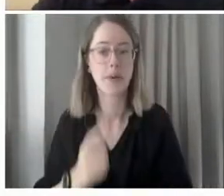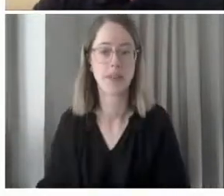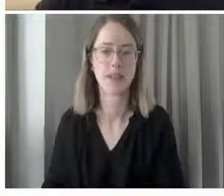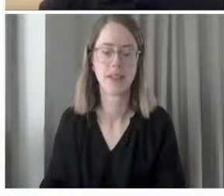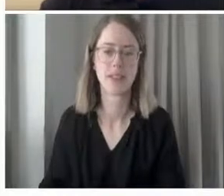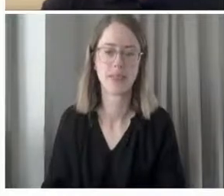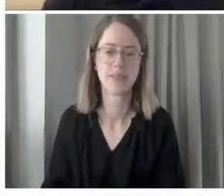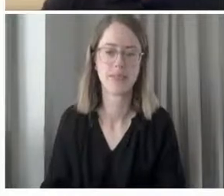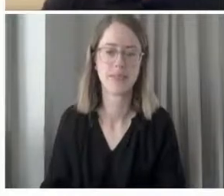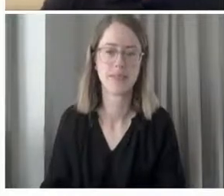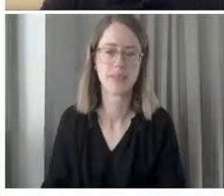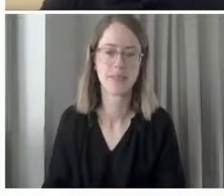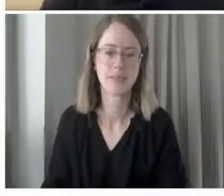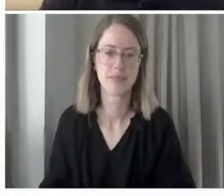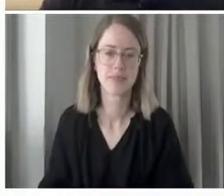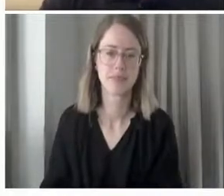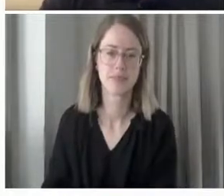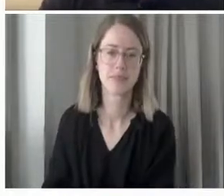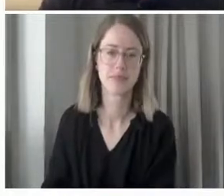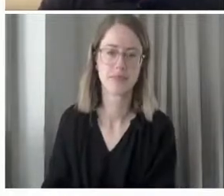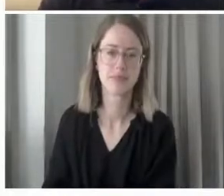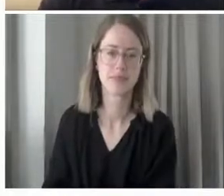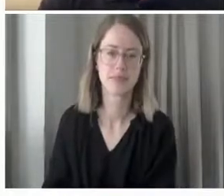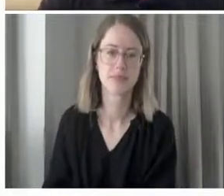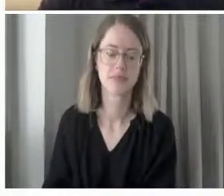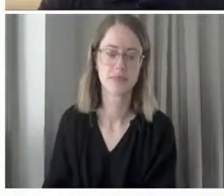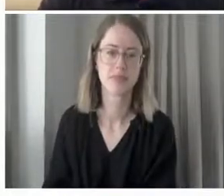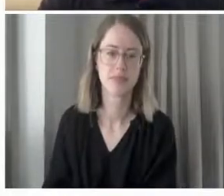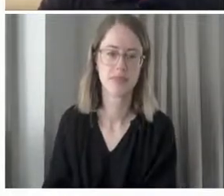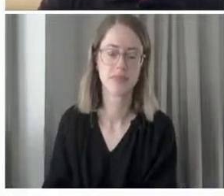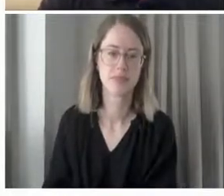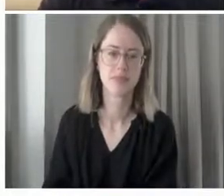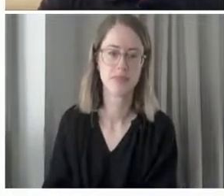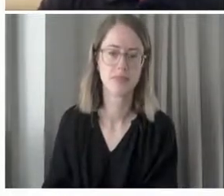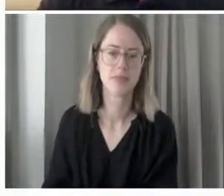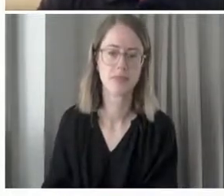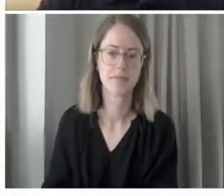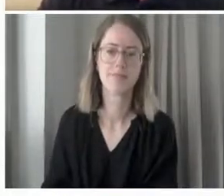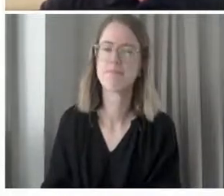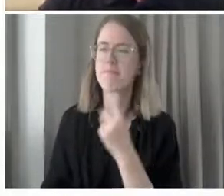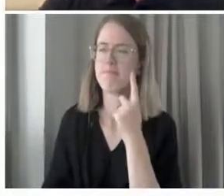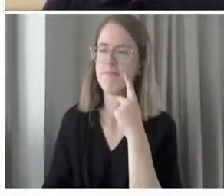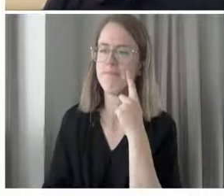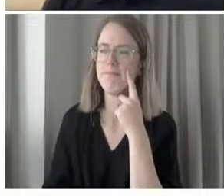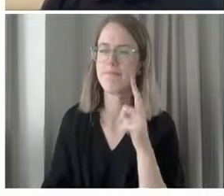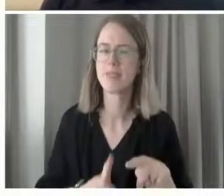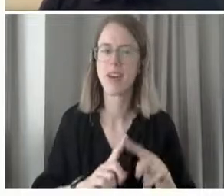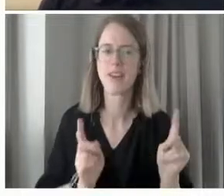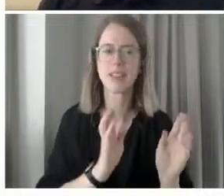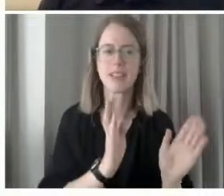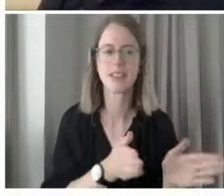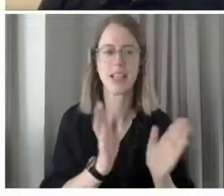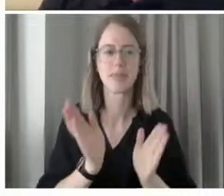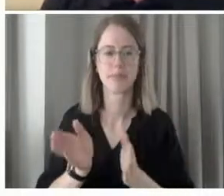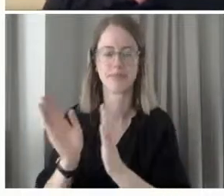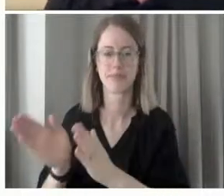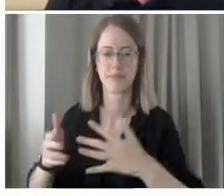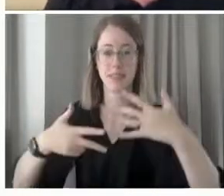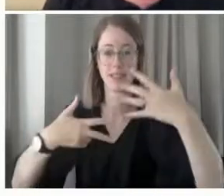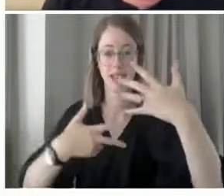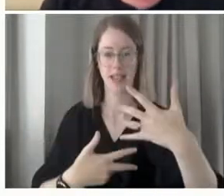can do it on your screen while you're listening. So let's have a look at the culture segments quickly. There are 8